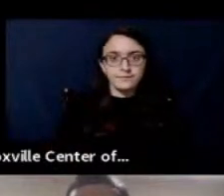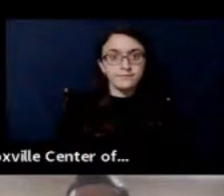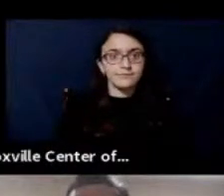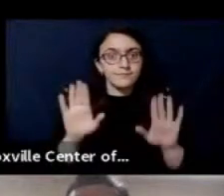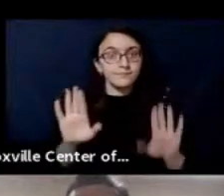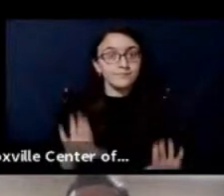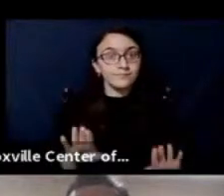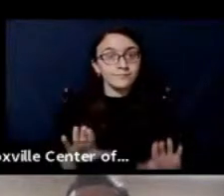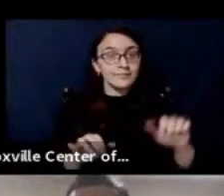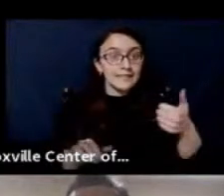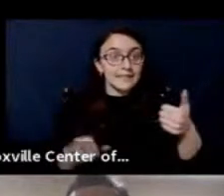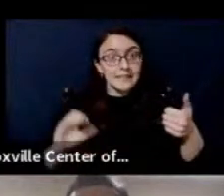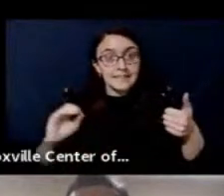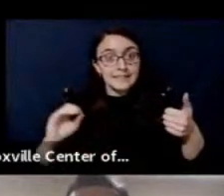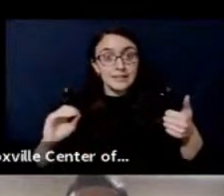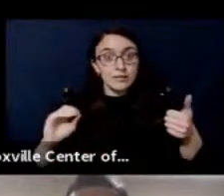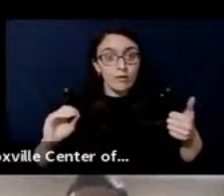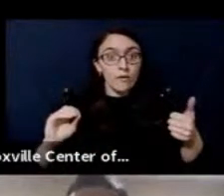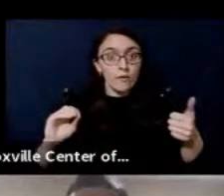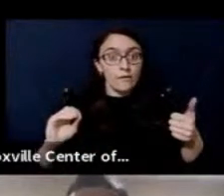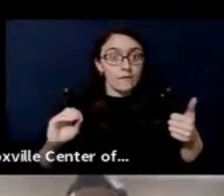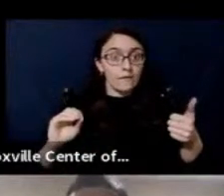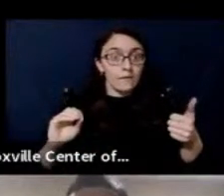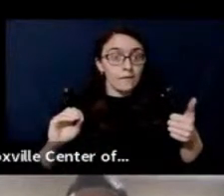Wonderful. 10-0. We have